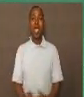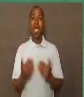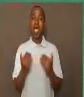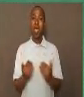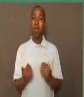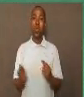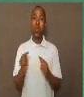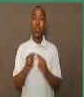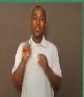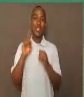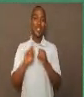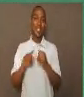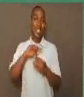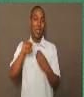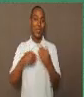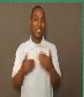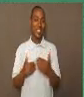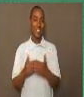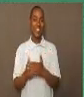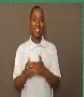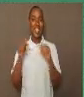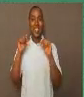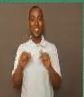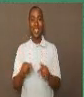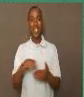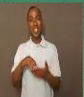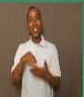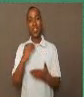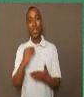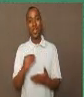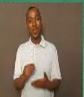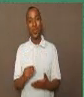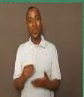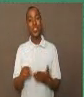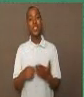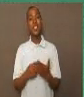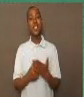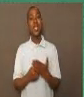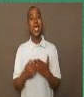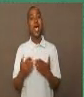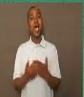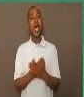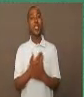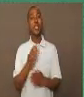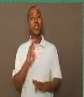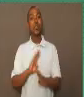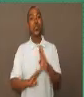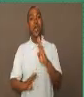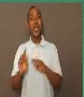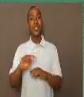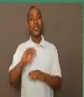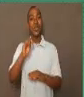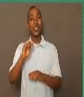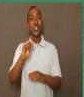We have reached the end of our lesson. Today, we learned about new applications